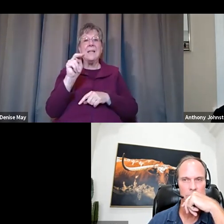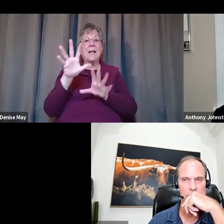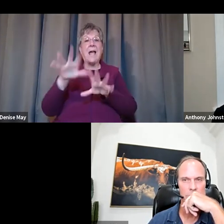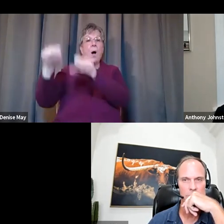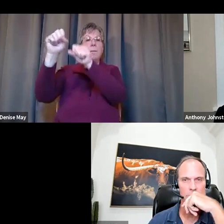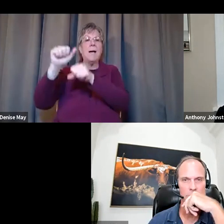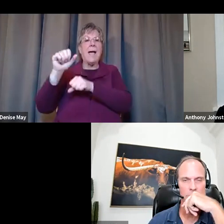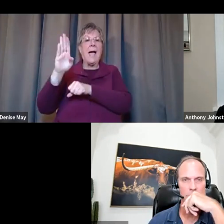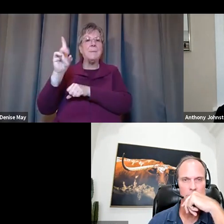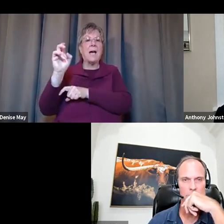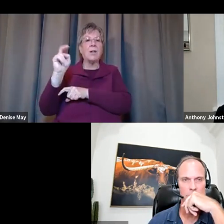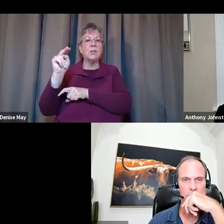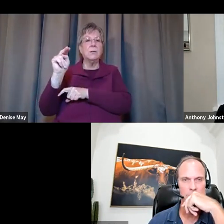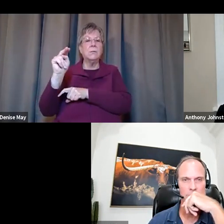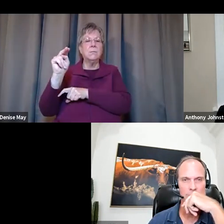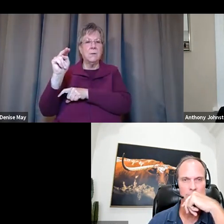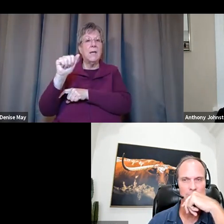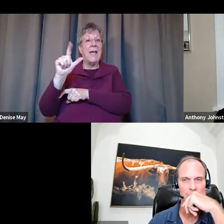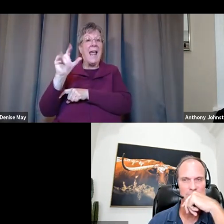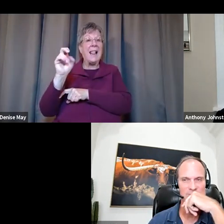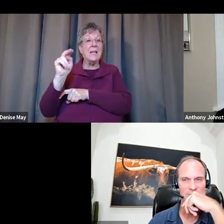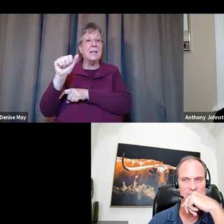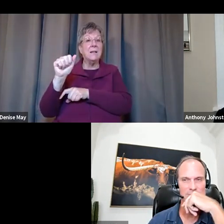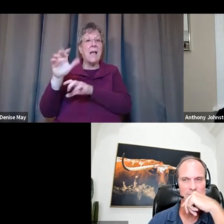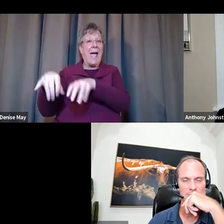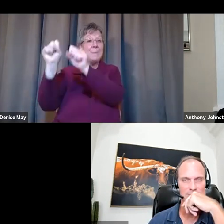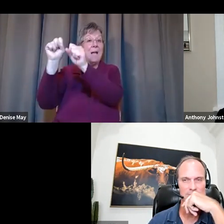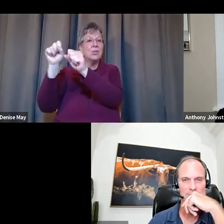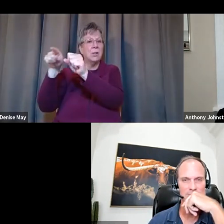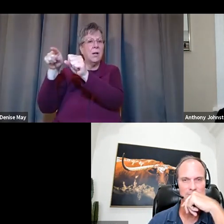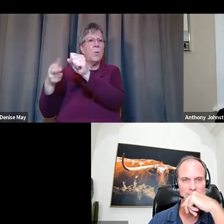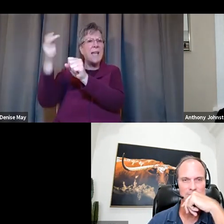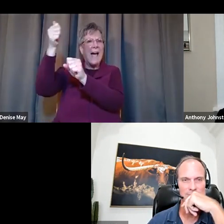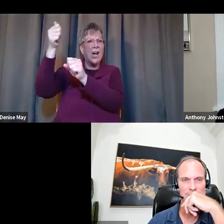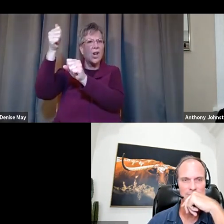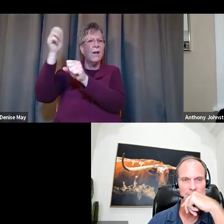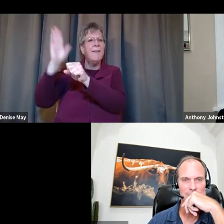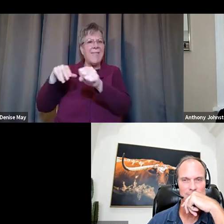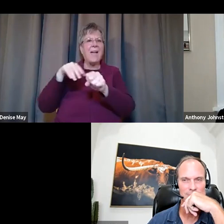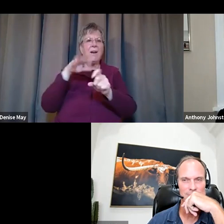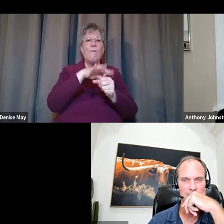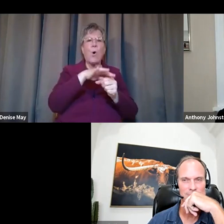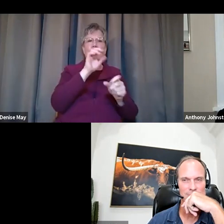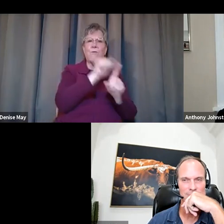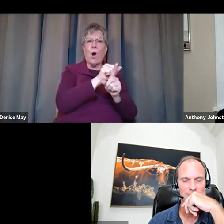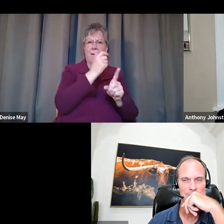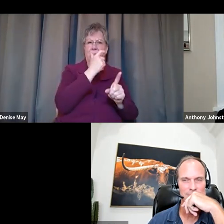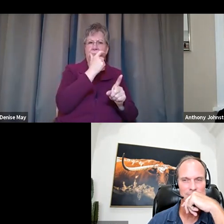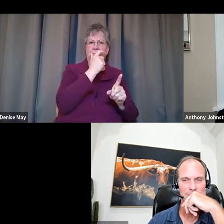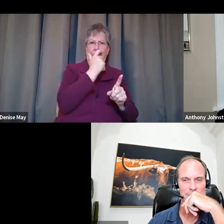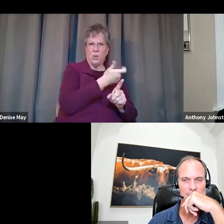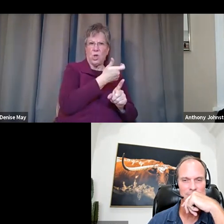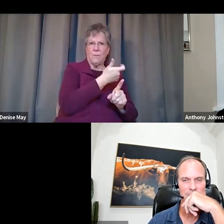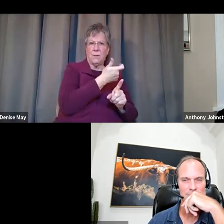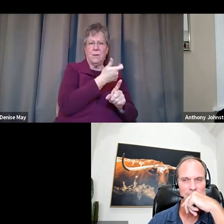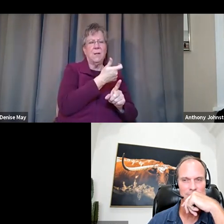rate of reporting alien abduction was actually slightly higher than observing voter fraud, which is to say that it's